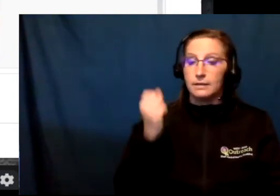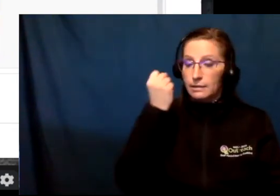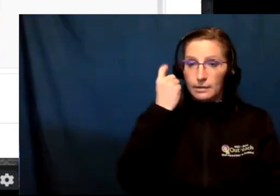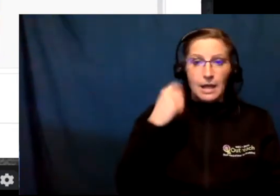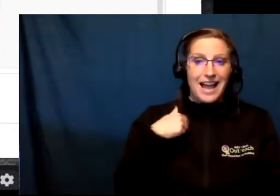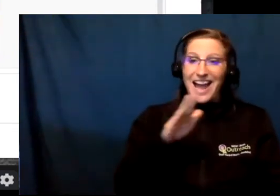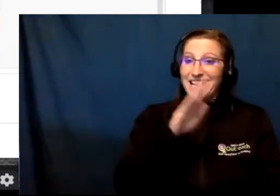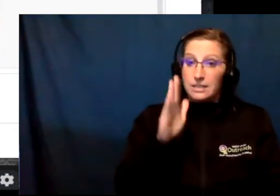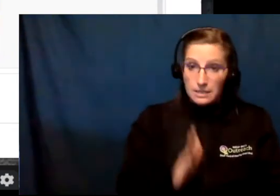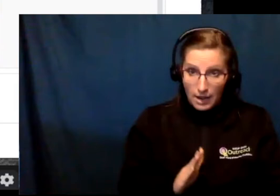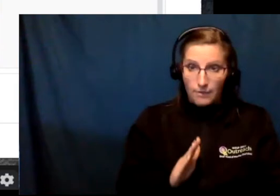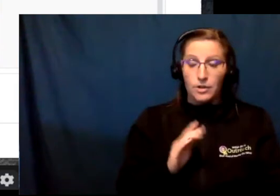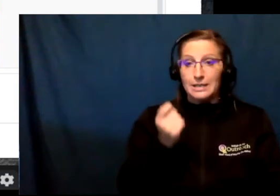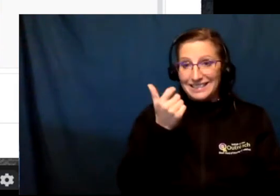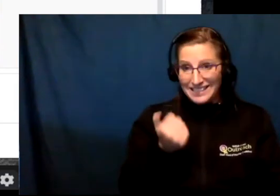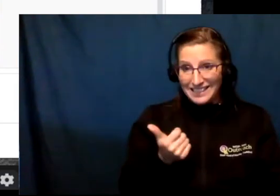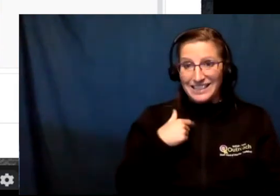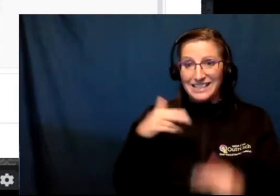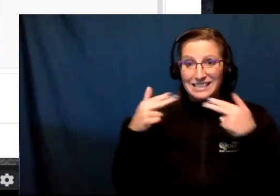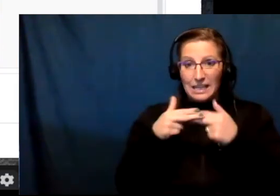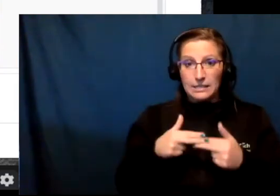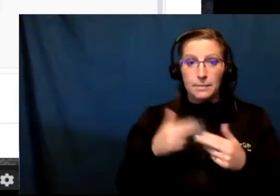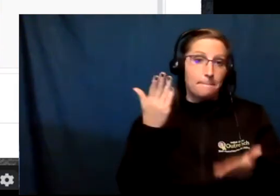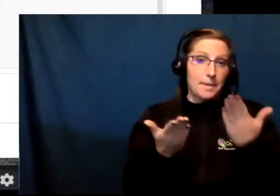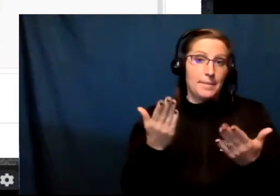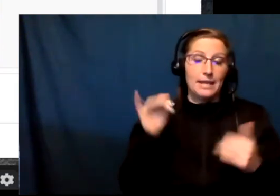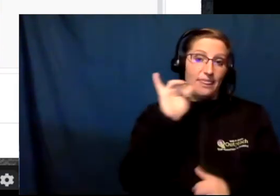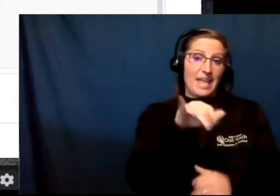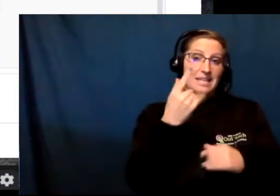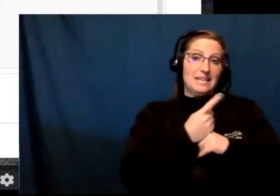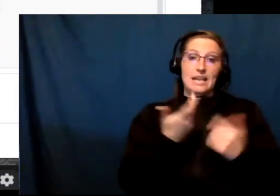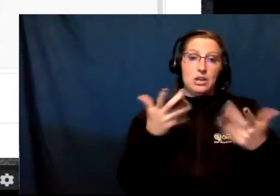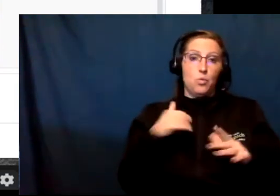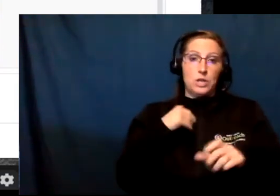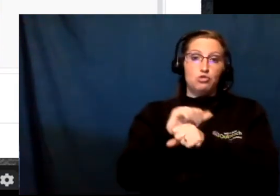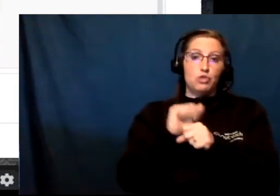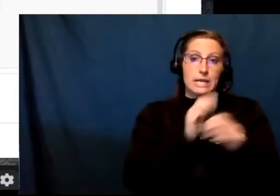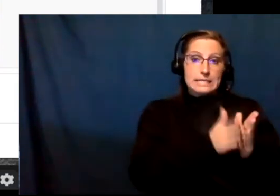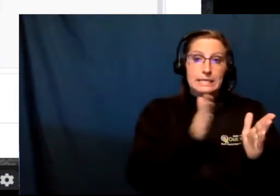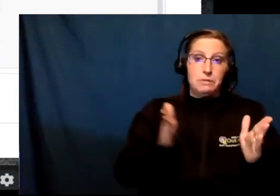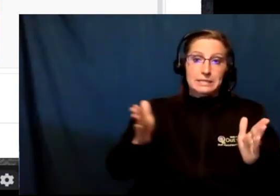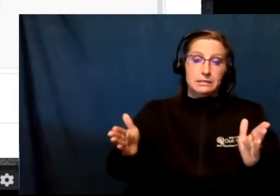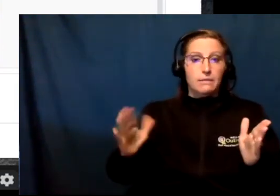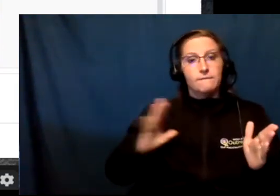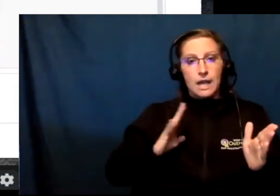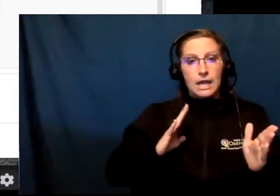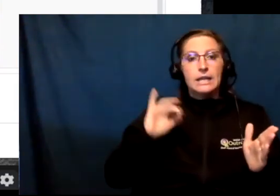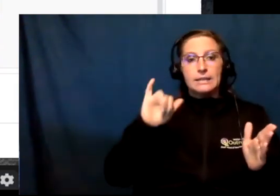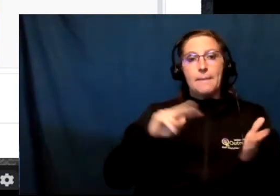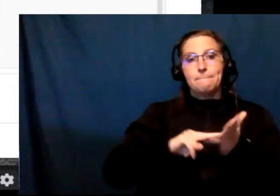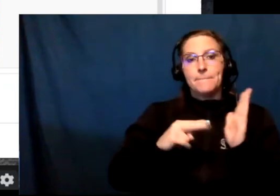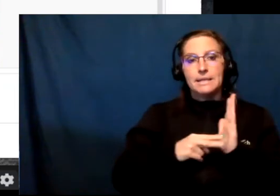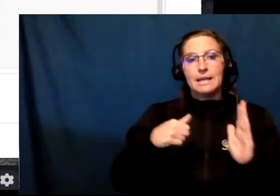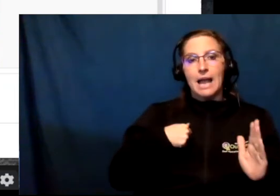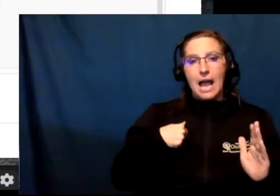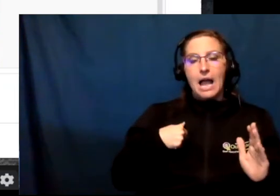slides. So maybe this day I don't want to work on sequencing the activity. So that's where I would